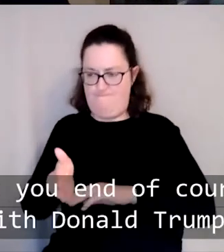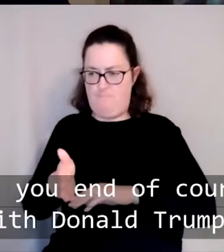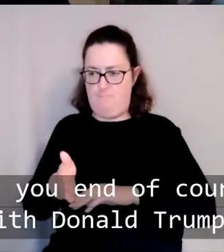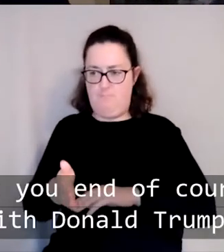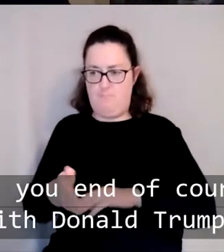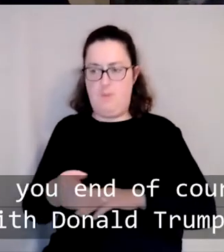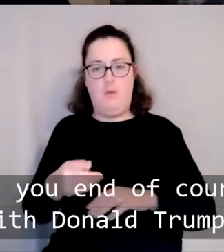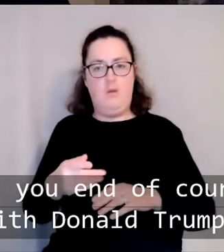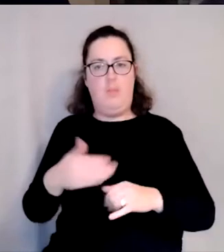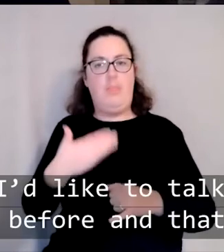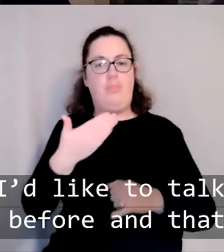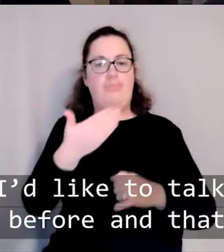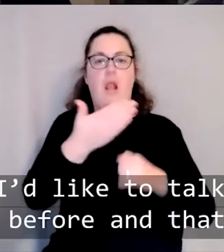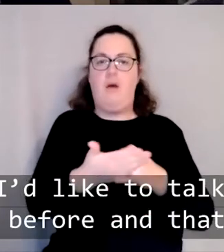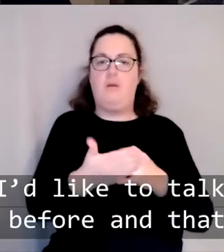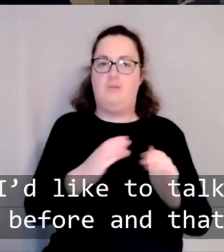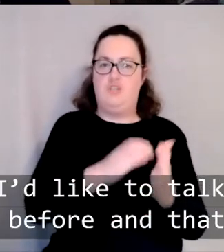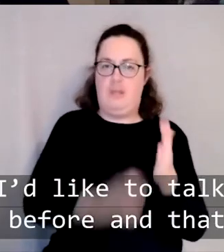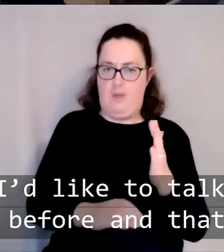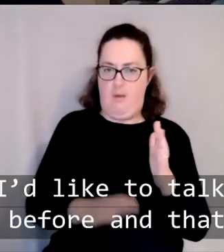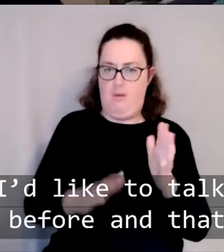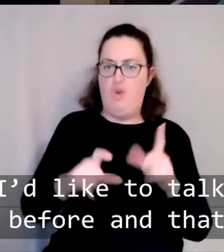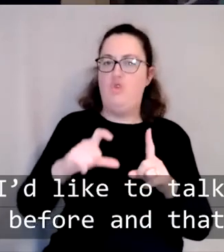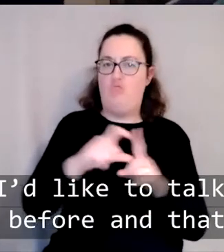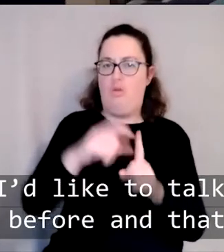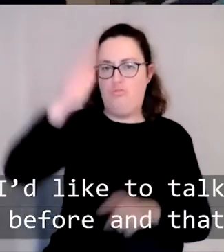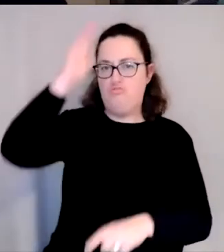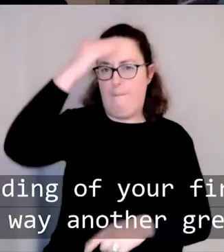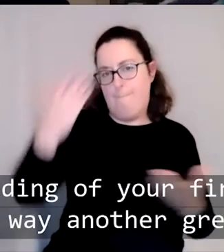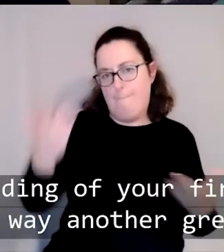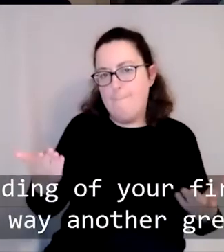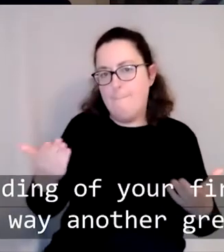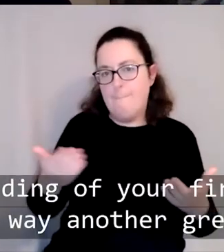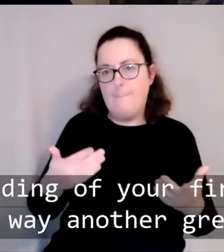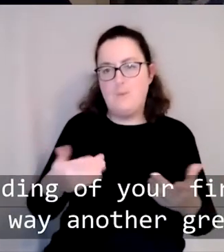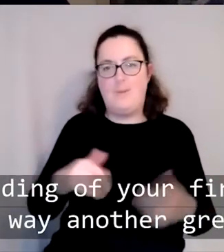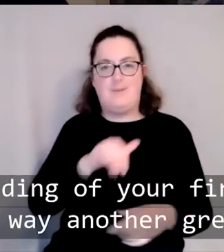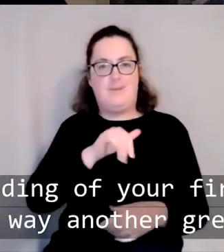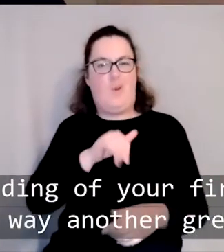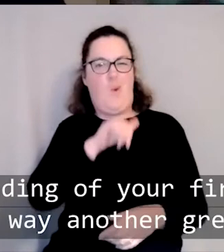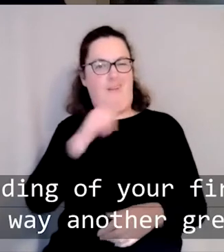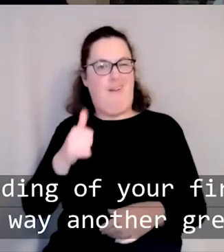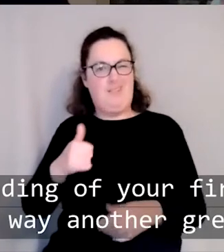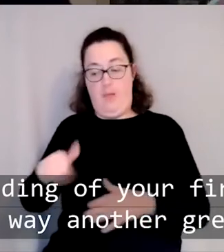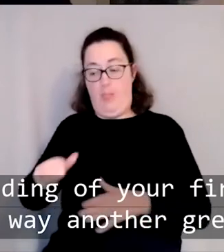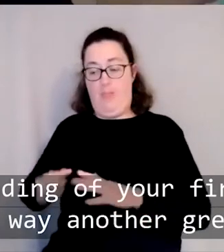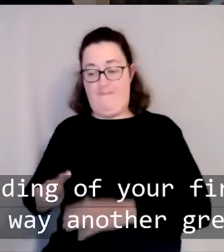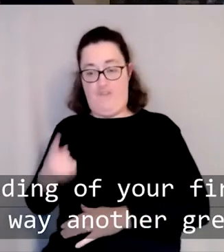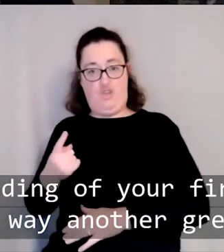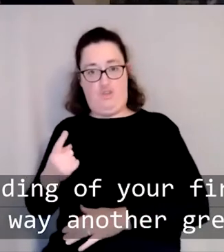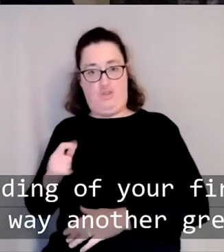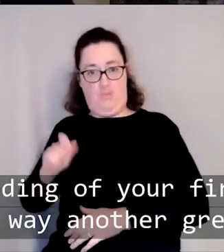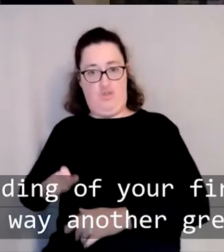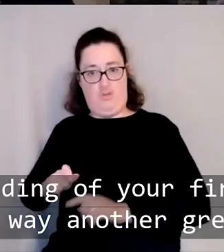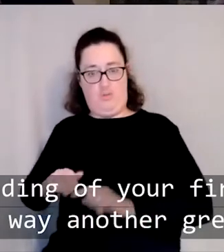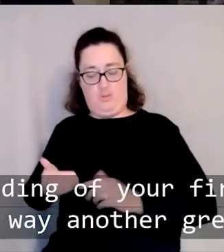but you end, of course, with Donald Trump, which I'd like to talk about a bit before. And that kind of bookending of kind of your first person